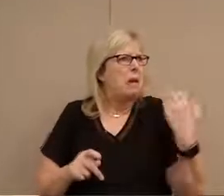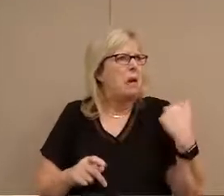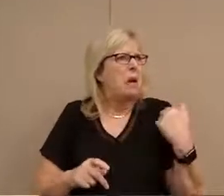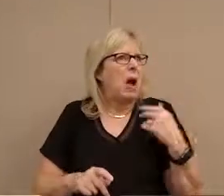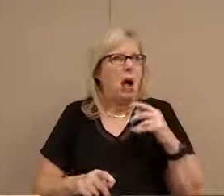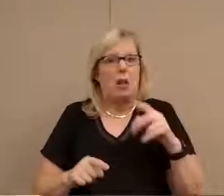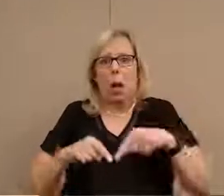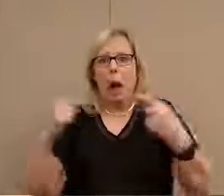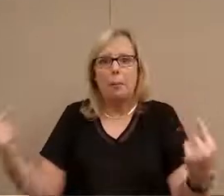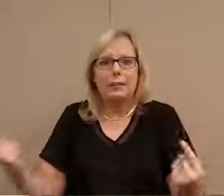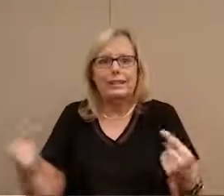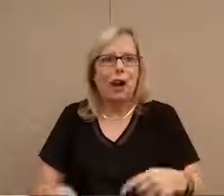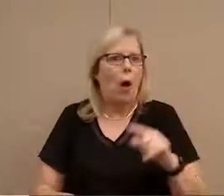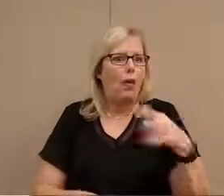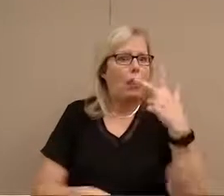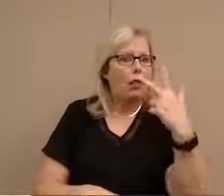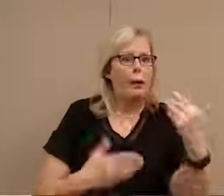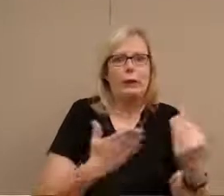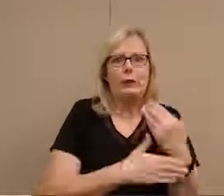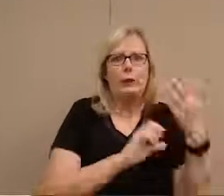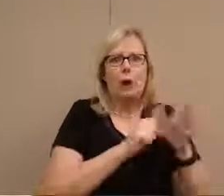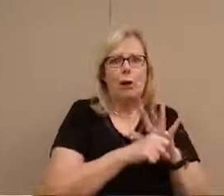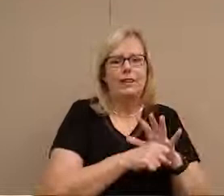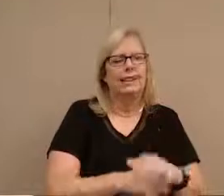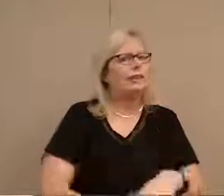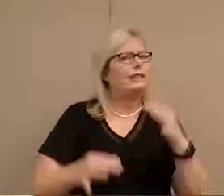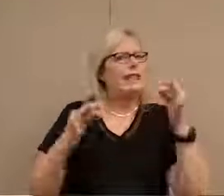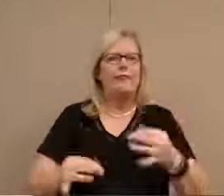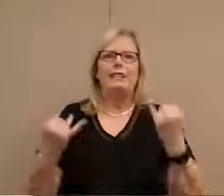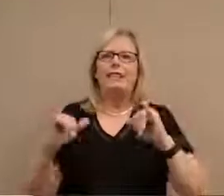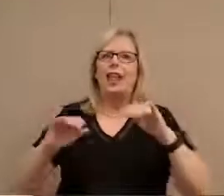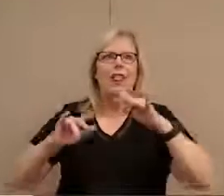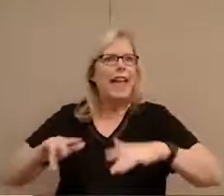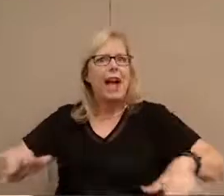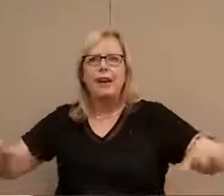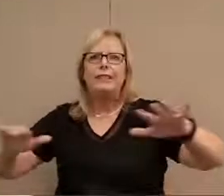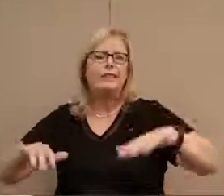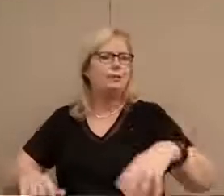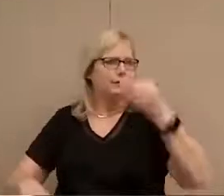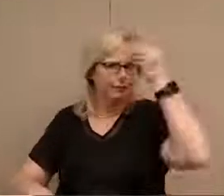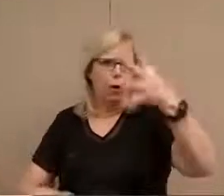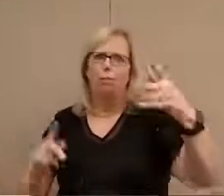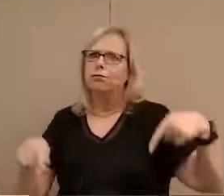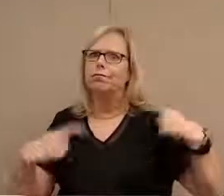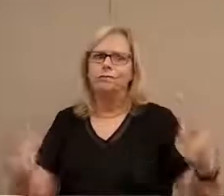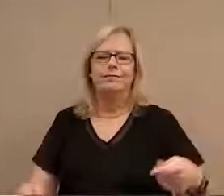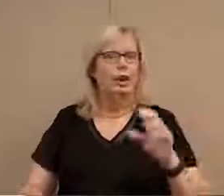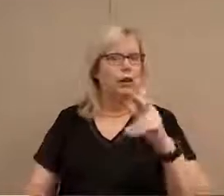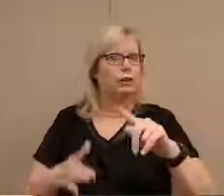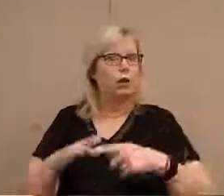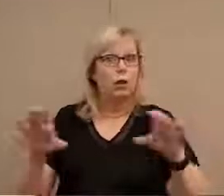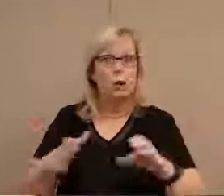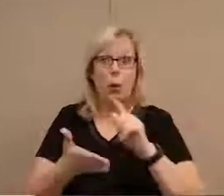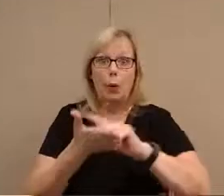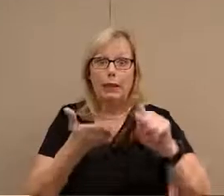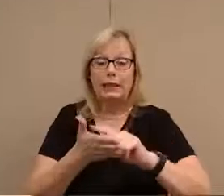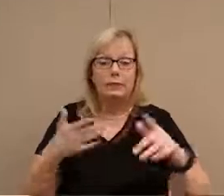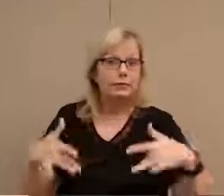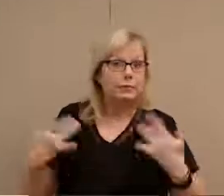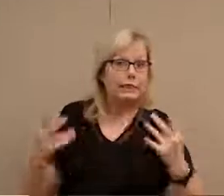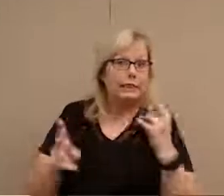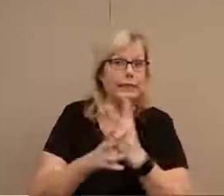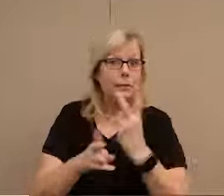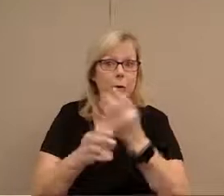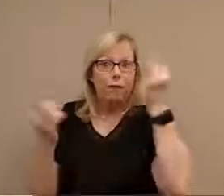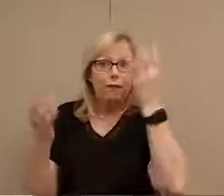was just the opposite. So it's definitely out there. We've been telling you that. We said, okay, we're going to start doing a weekly update to keep you